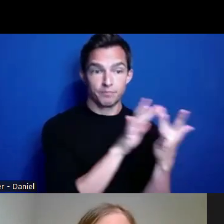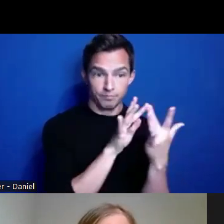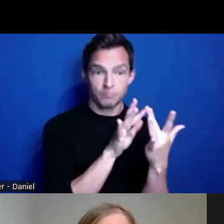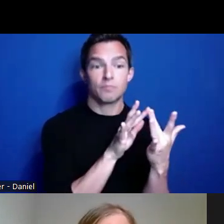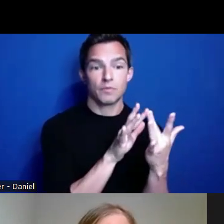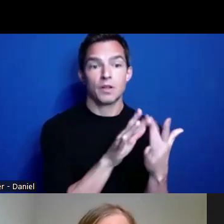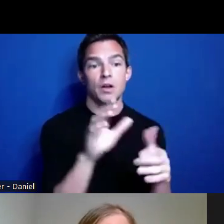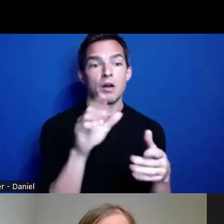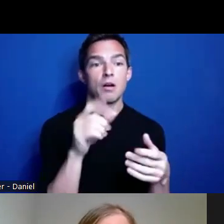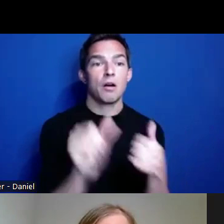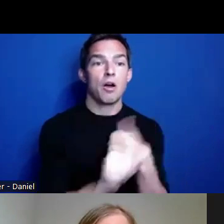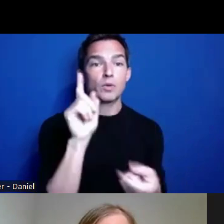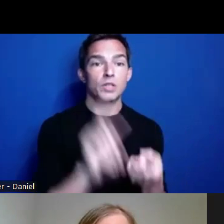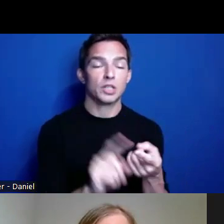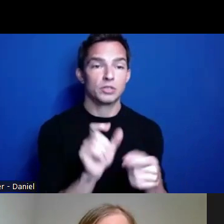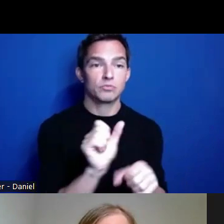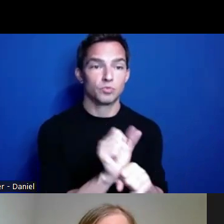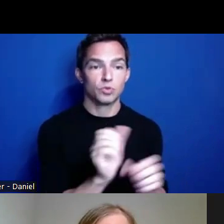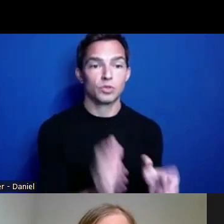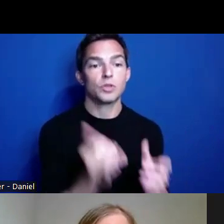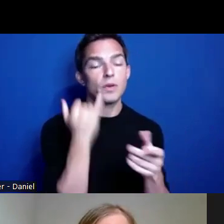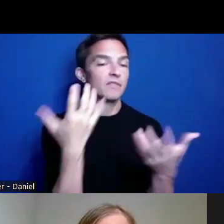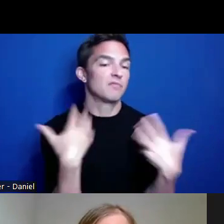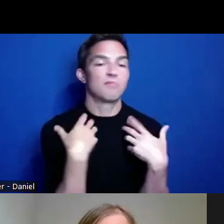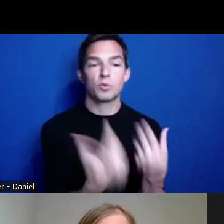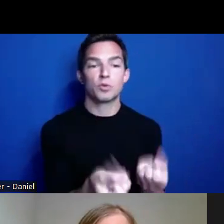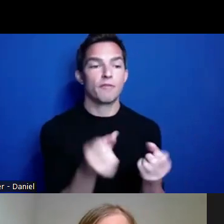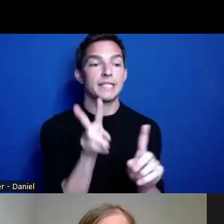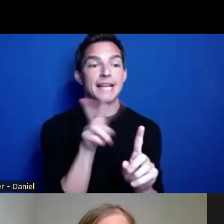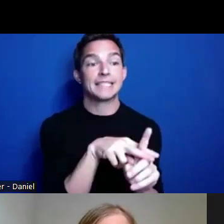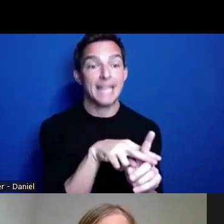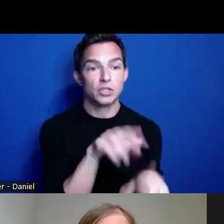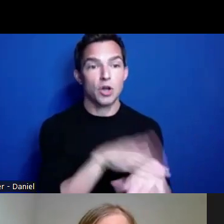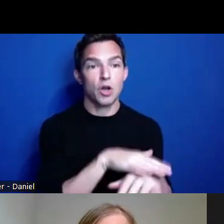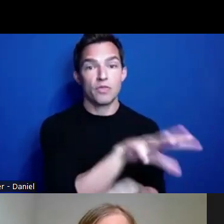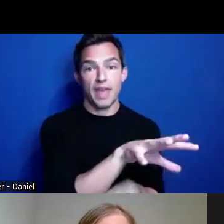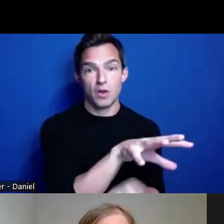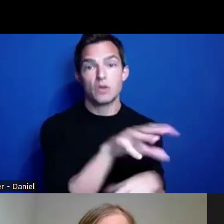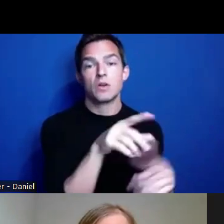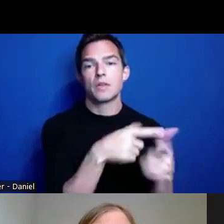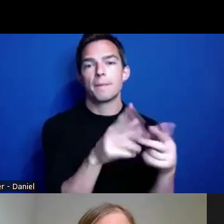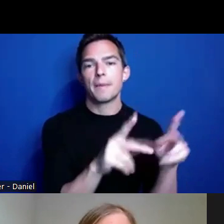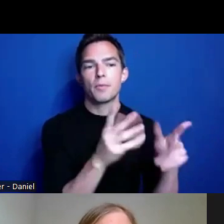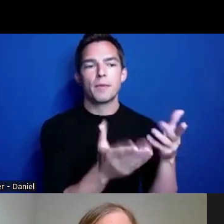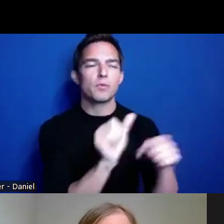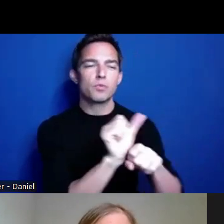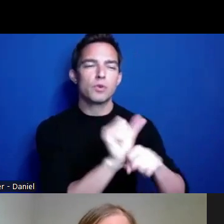So if there was a recovery designation on that, then people who are maybe working in these spaces may not